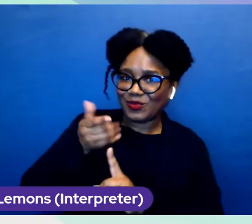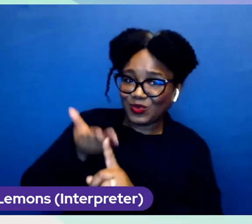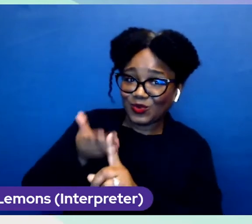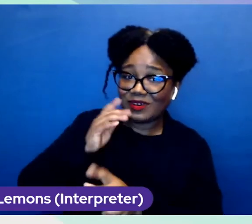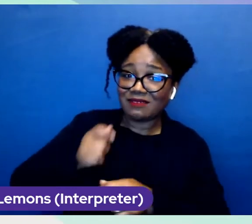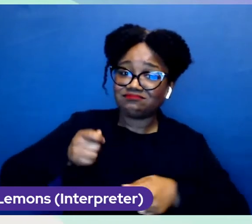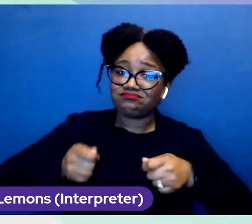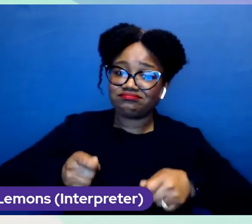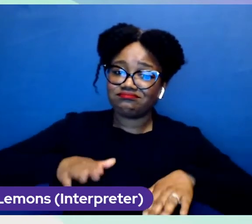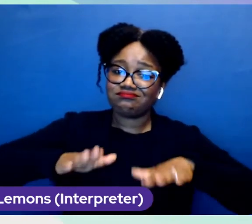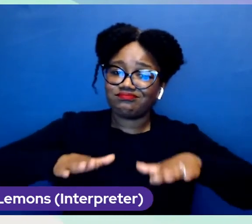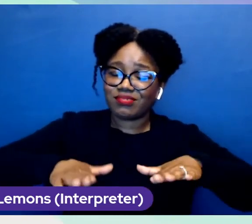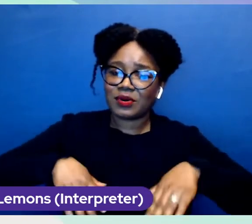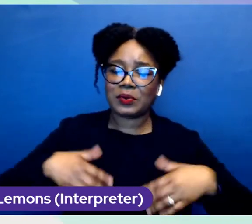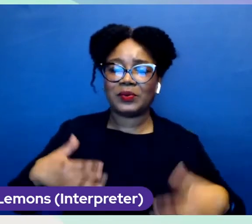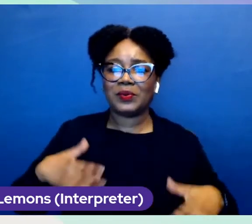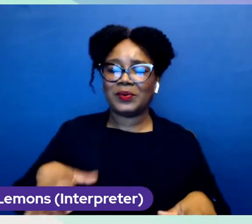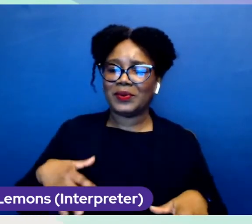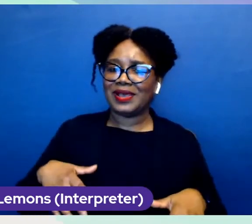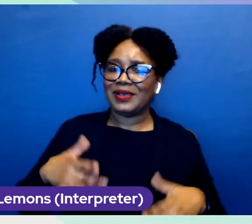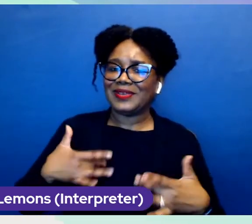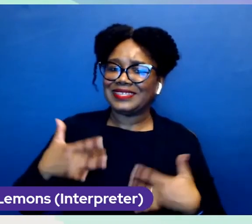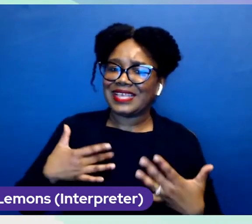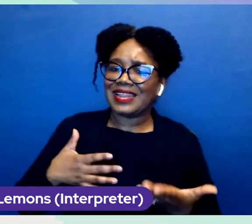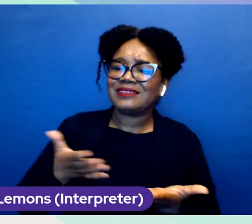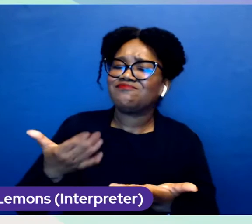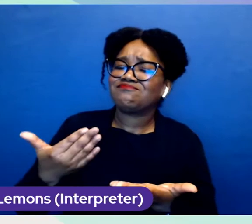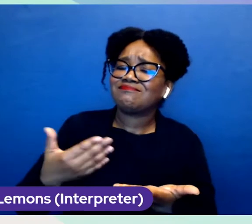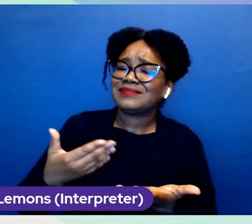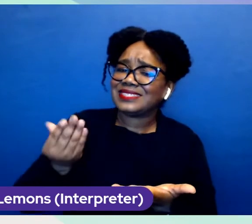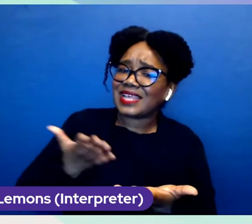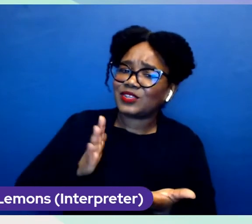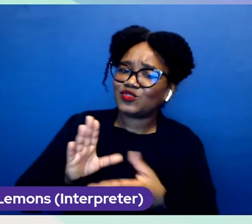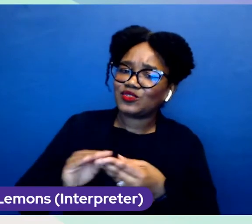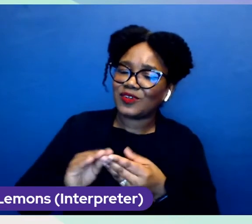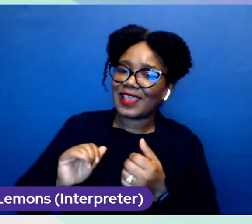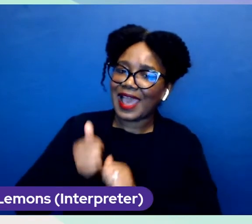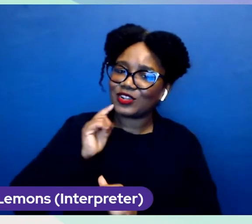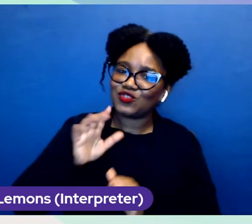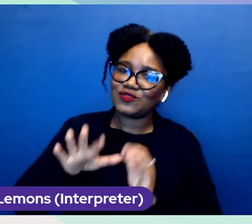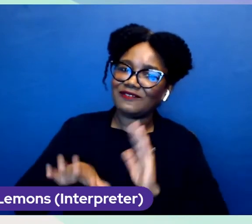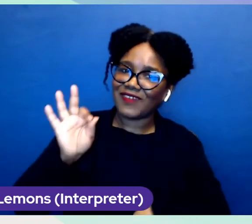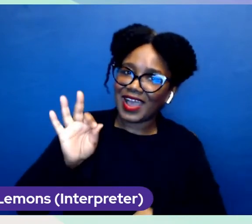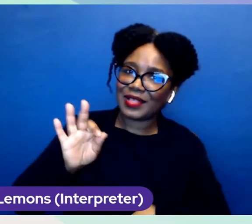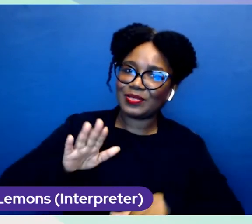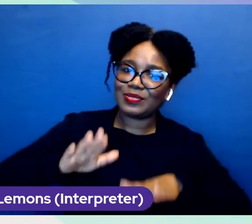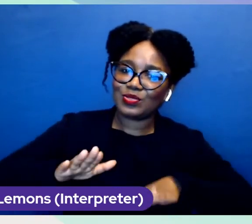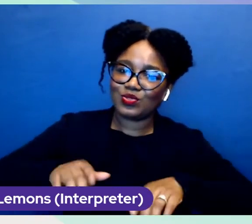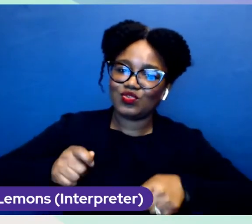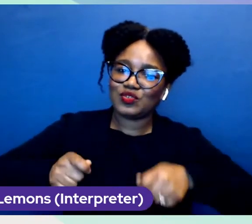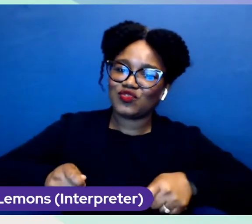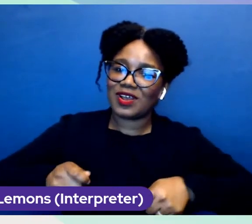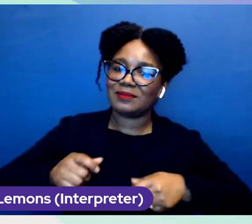bit about your story? How did you discover the drums? How did you learn them? And how did you manage to become a percussionist